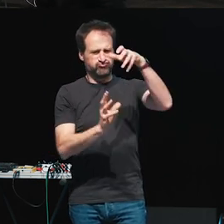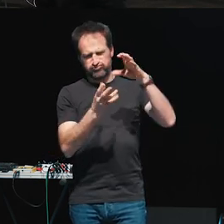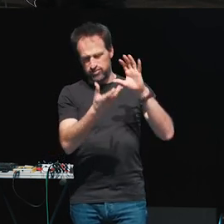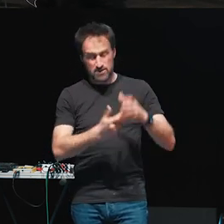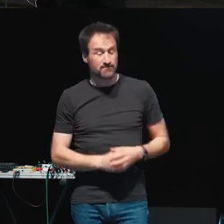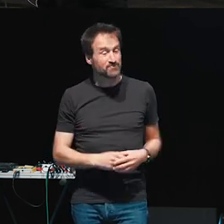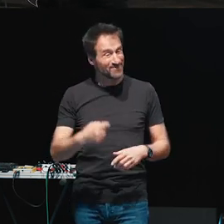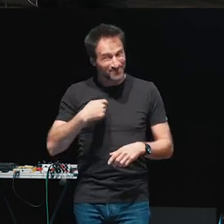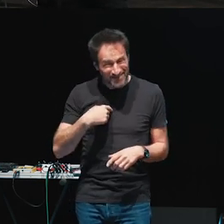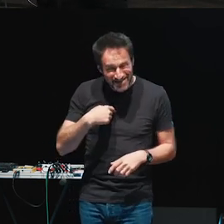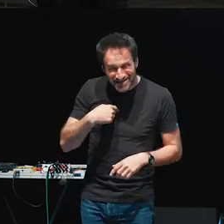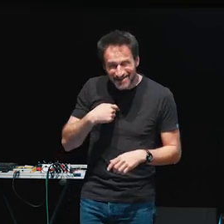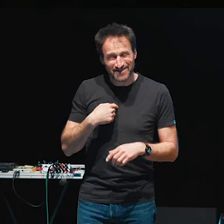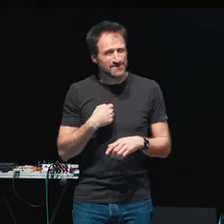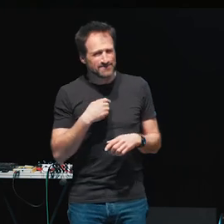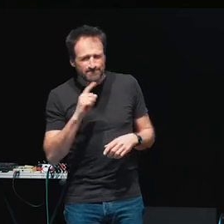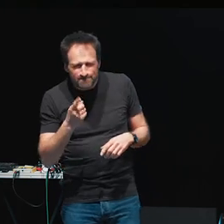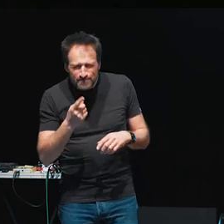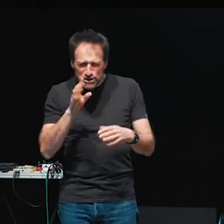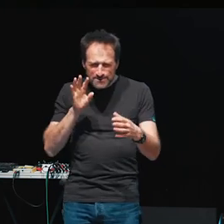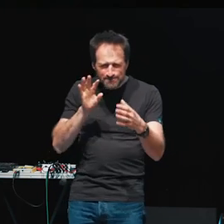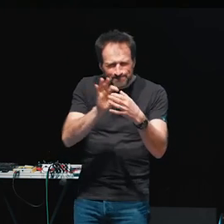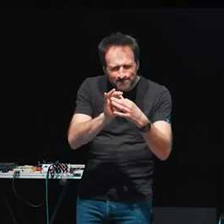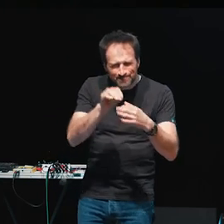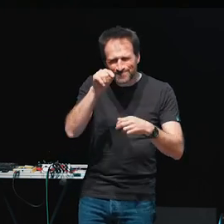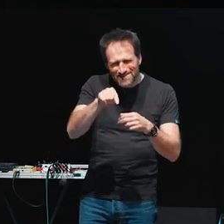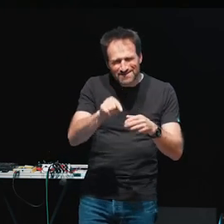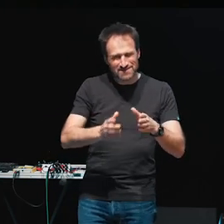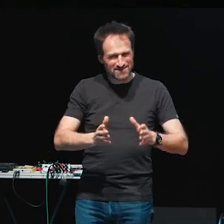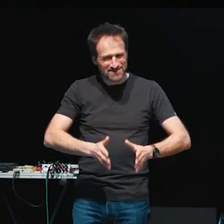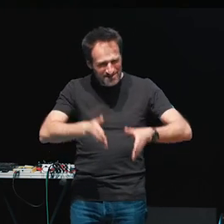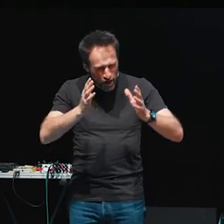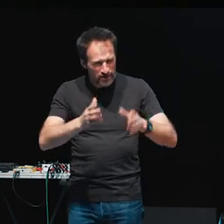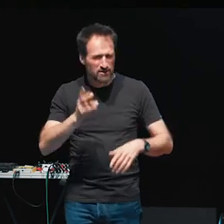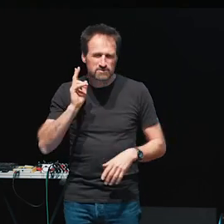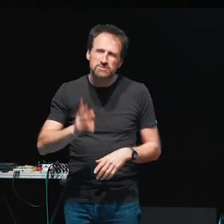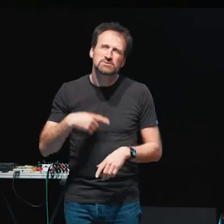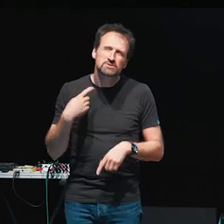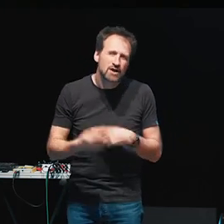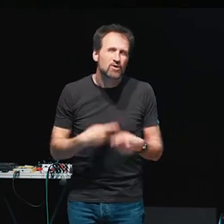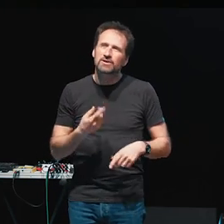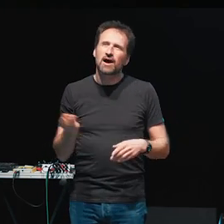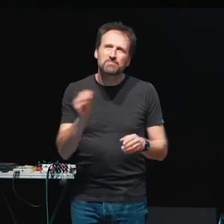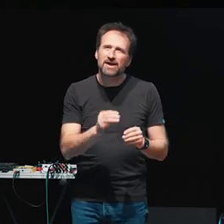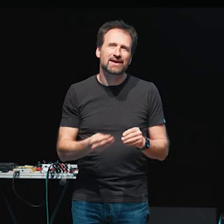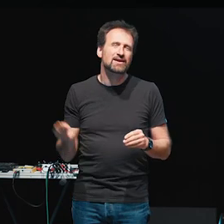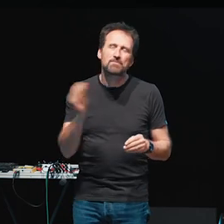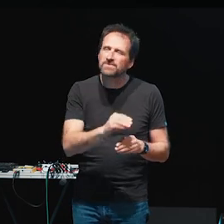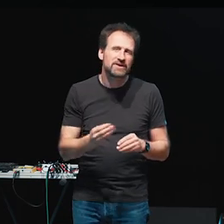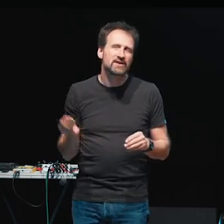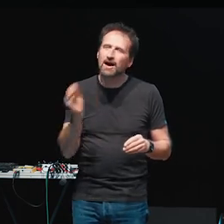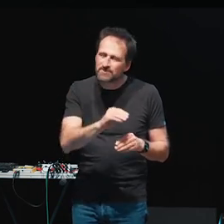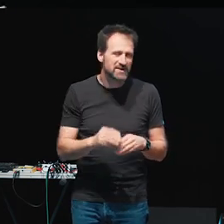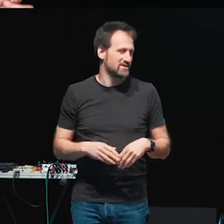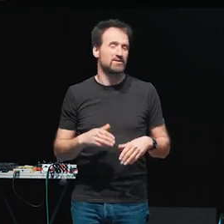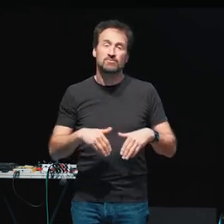patch and continuously update this server all the freaking time, in mornings, in evenings, day